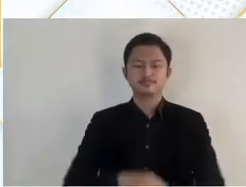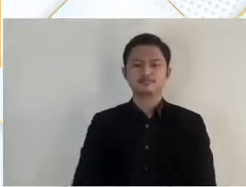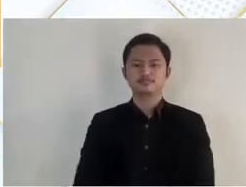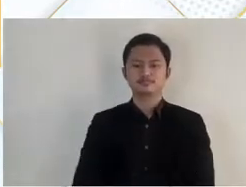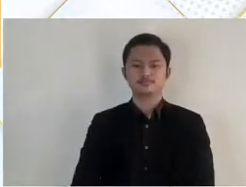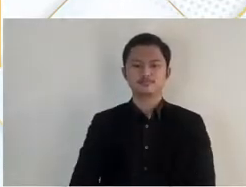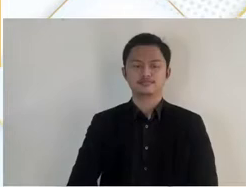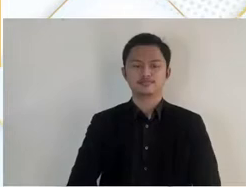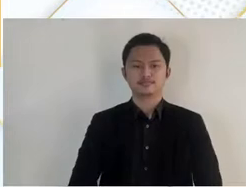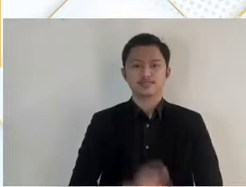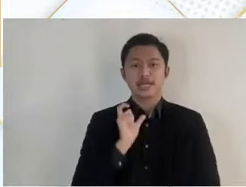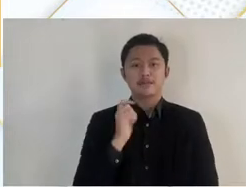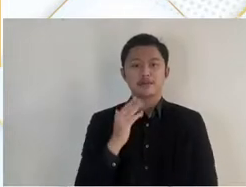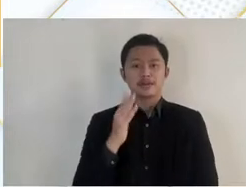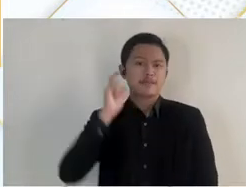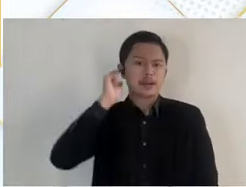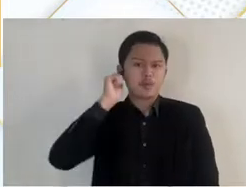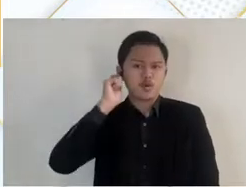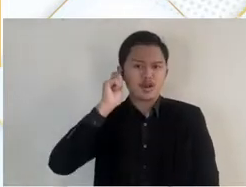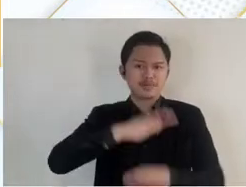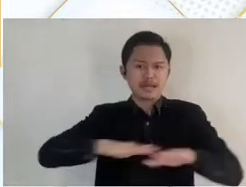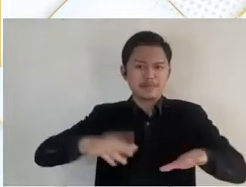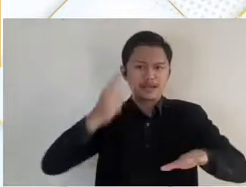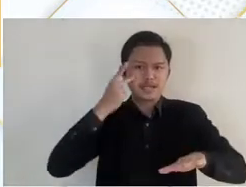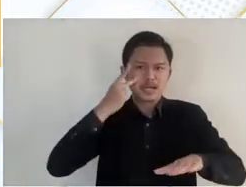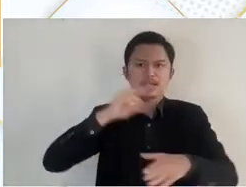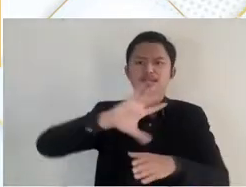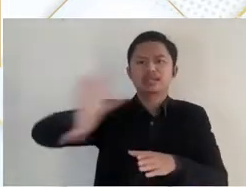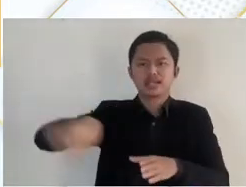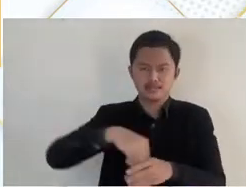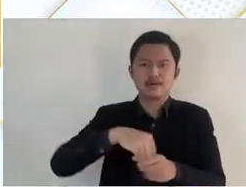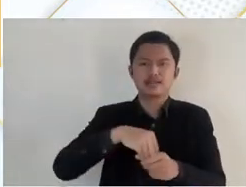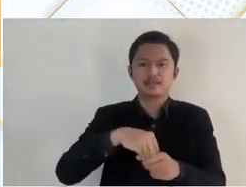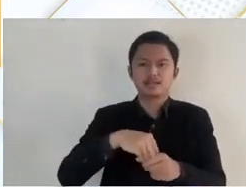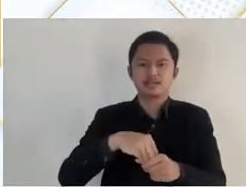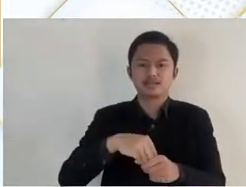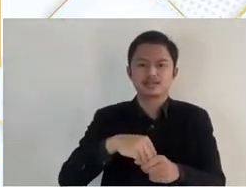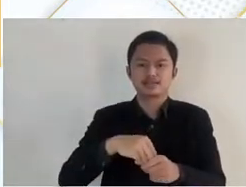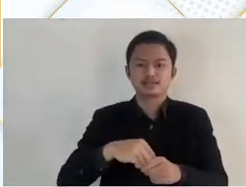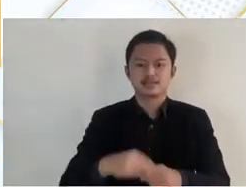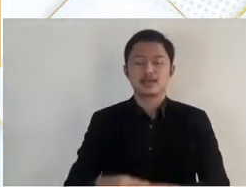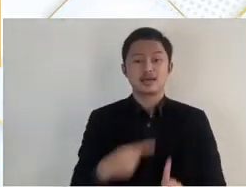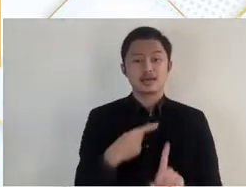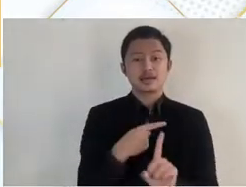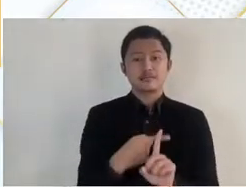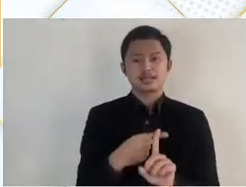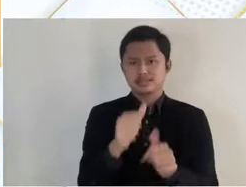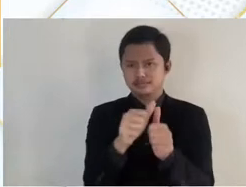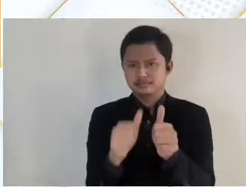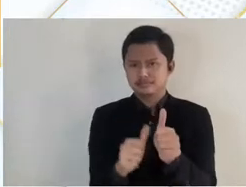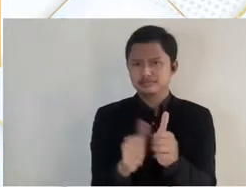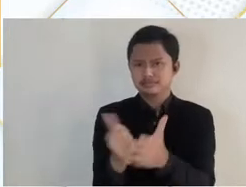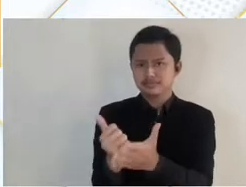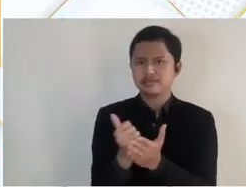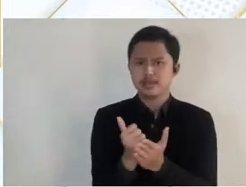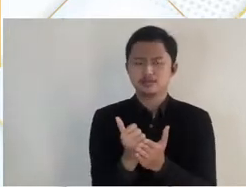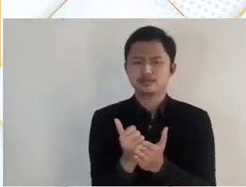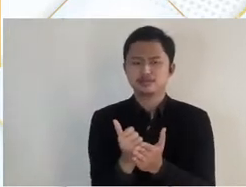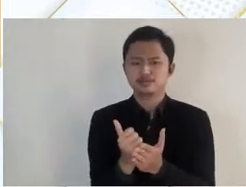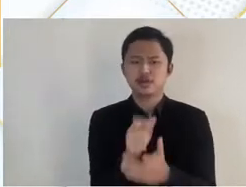by involving more women in peacekeeping through Women, Peace and Security, and also assisting in the protection of